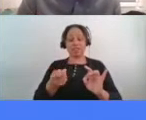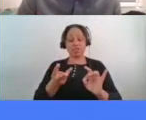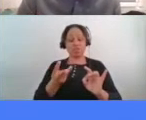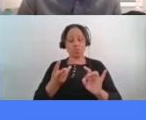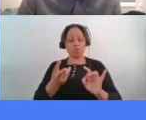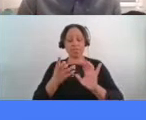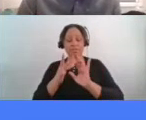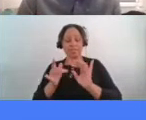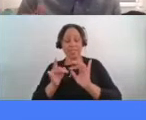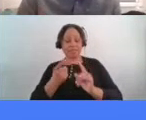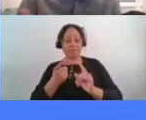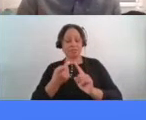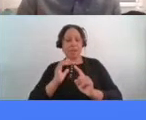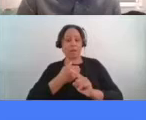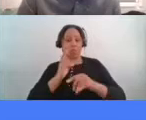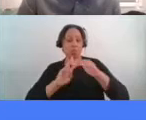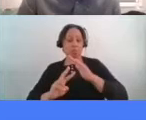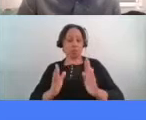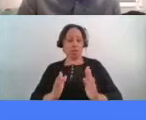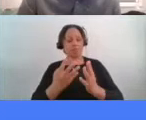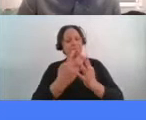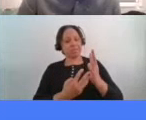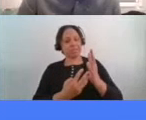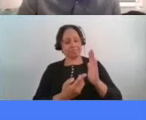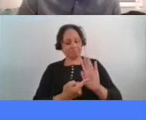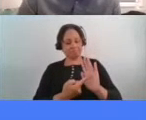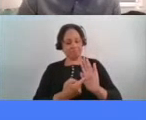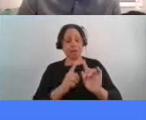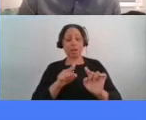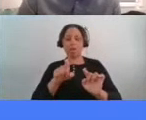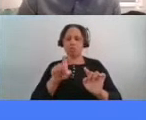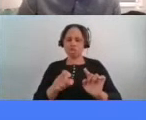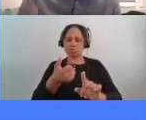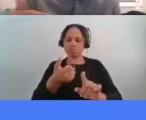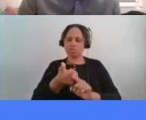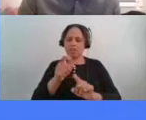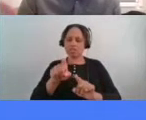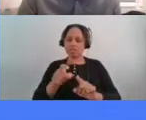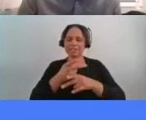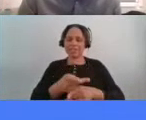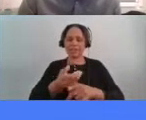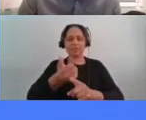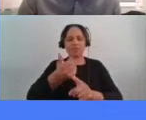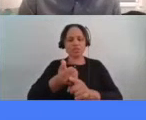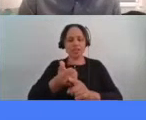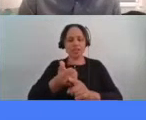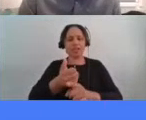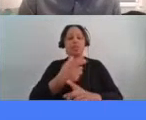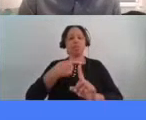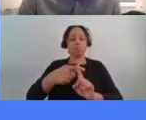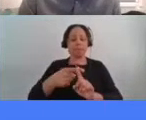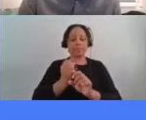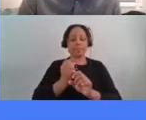here, but you should be proactive in taking care of yourself in addition to making dua and asking Allah for